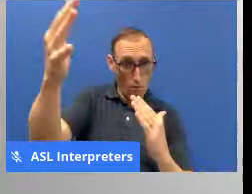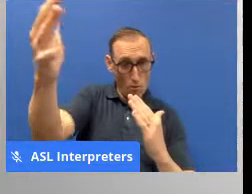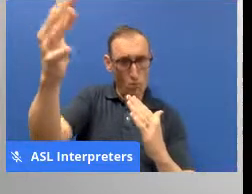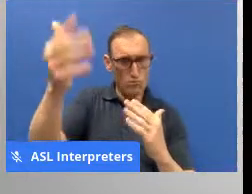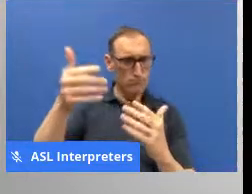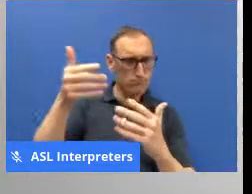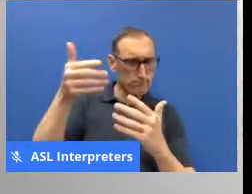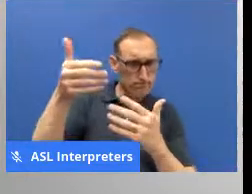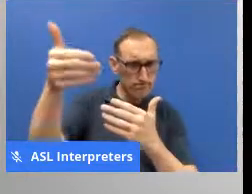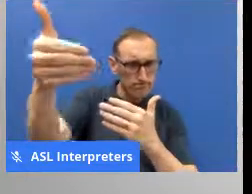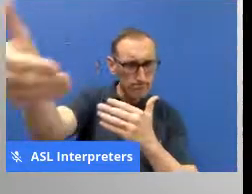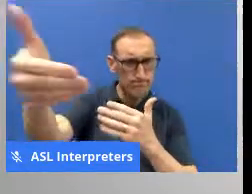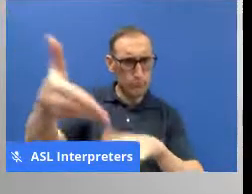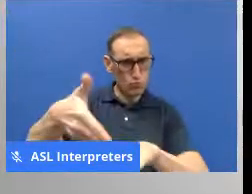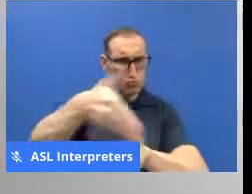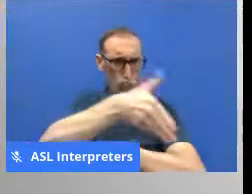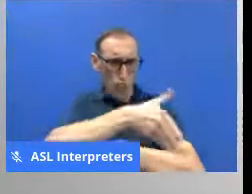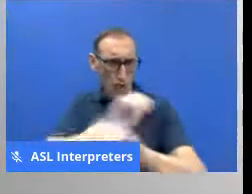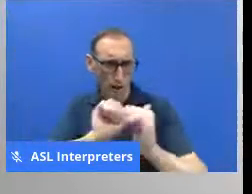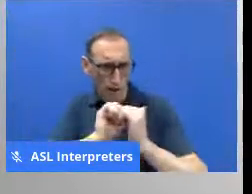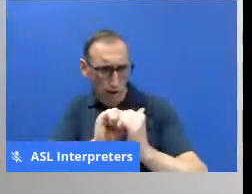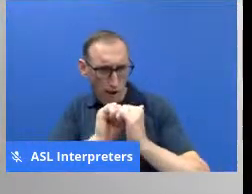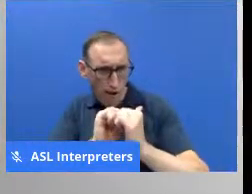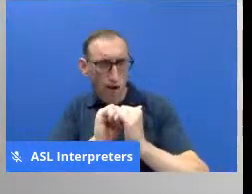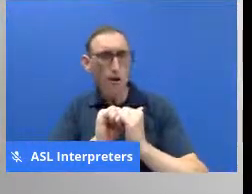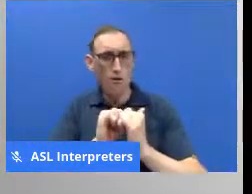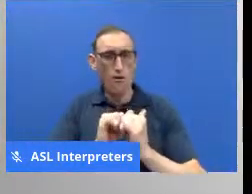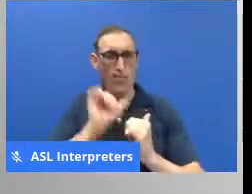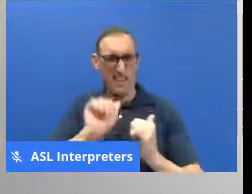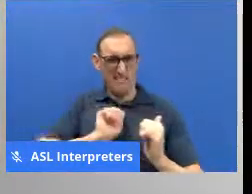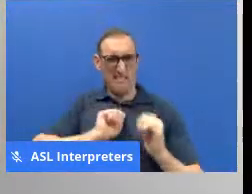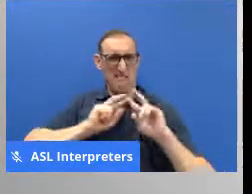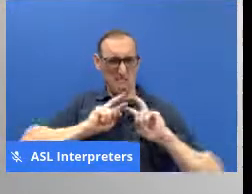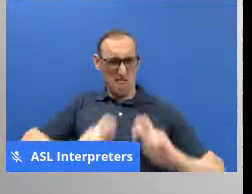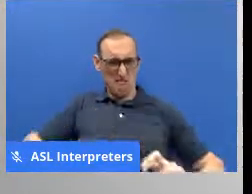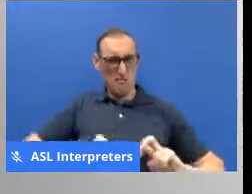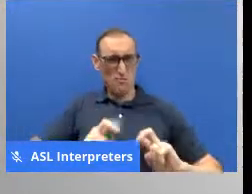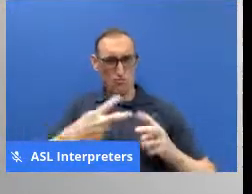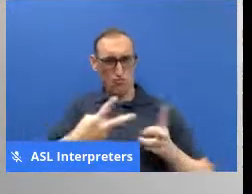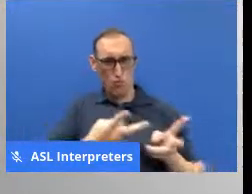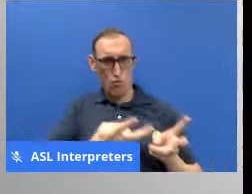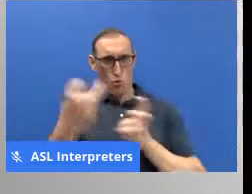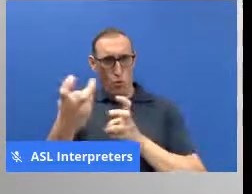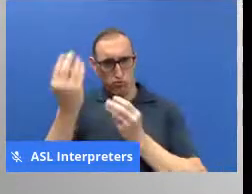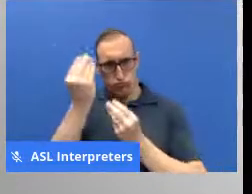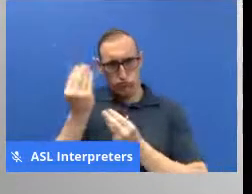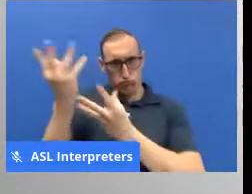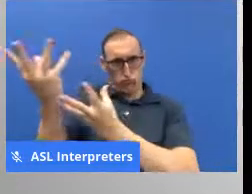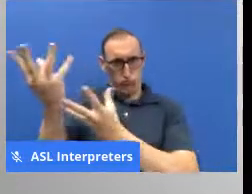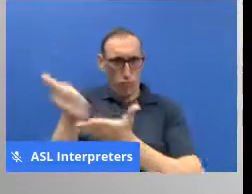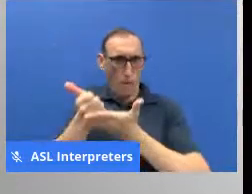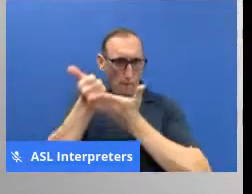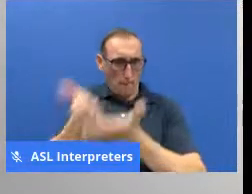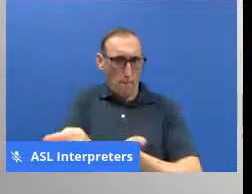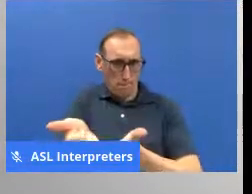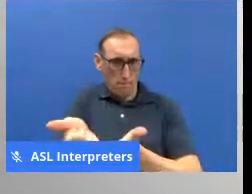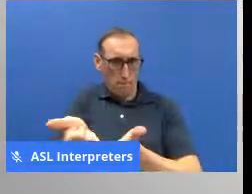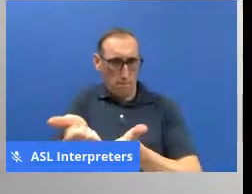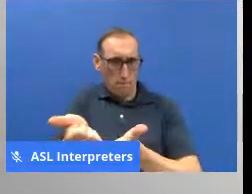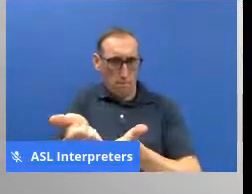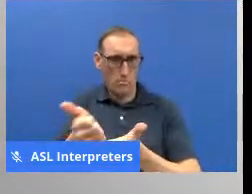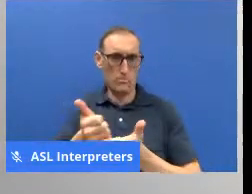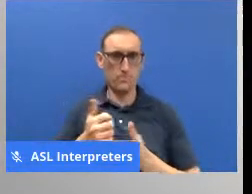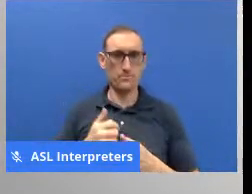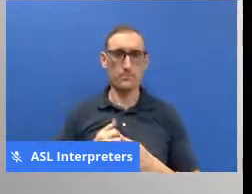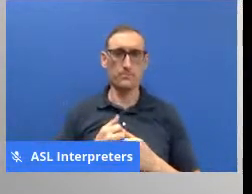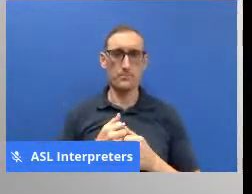do, it's sort of a dual role there where you can think about where you were and reflect on that, and then think about where you're going when you think about those action steps